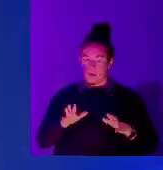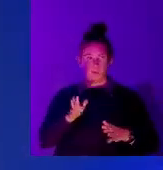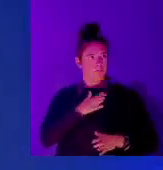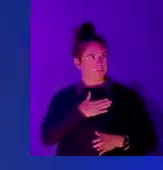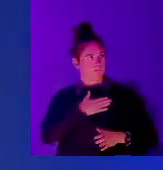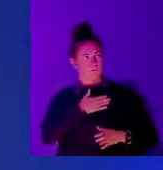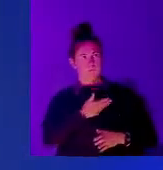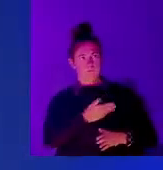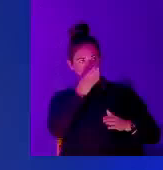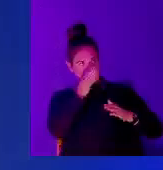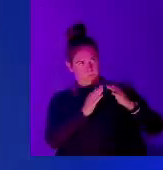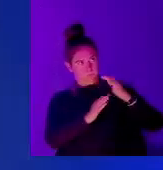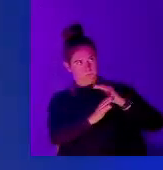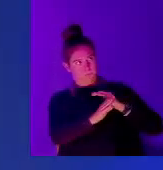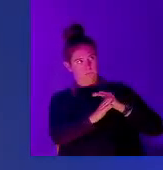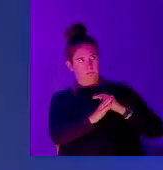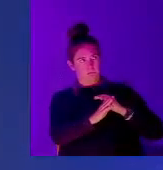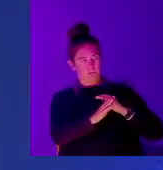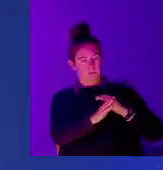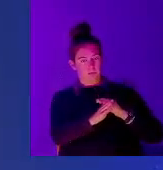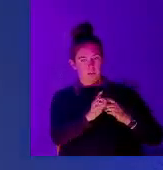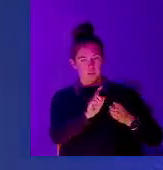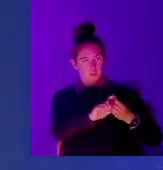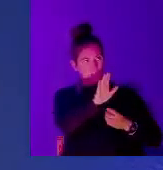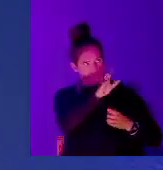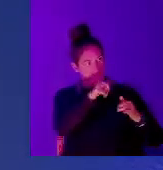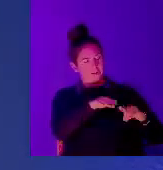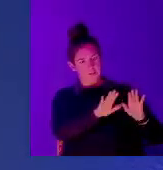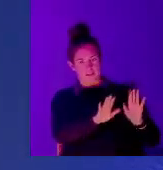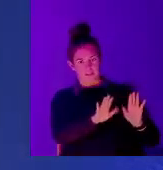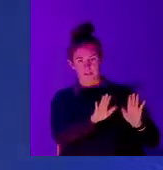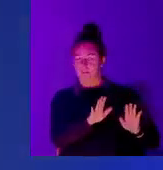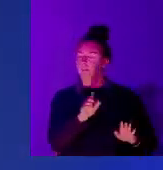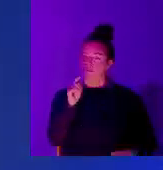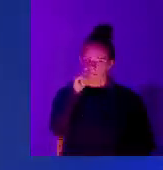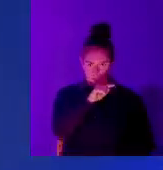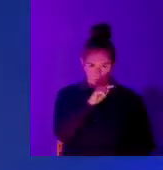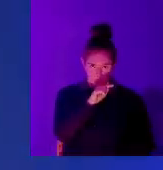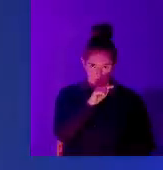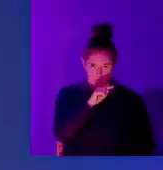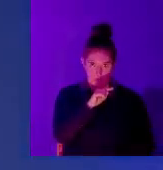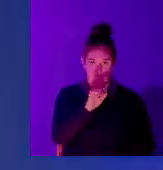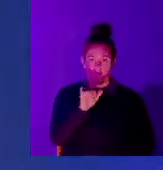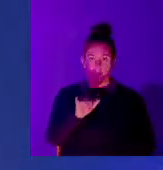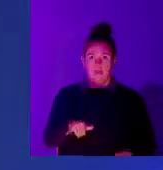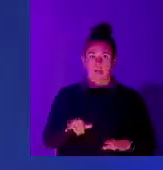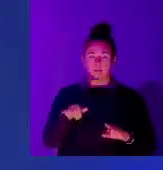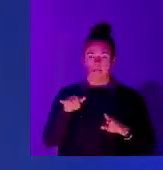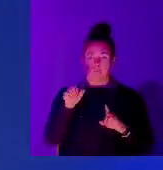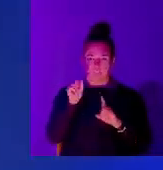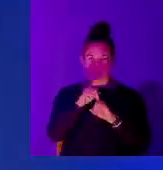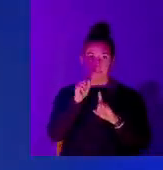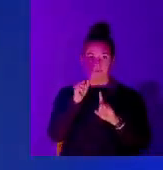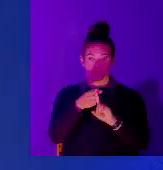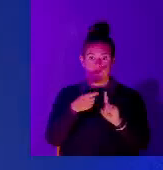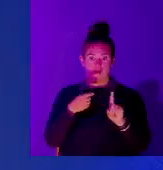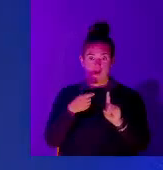sacrifice is utterly false, and the deception comes from the pit of hell